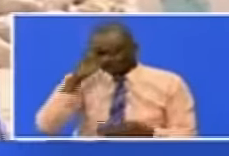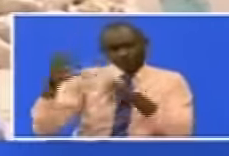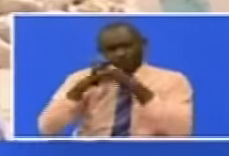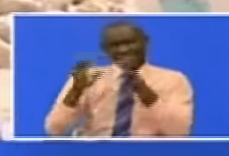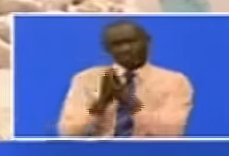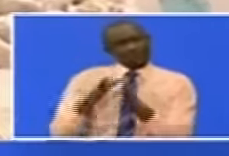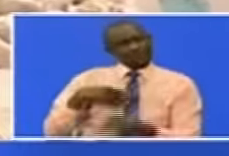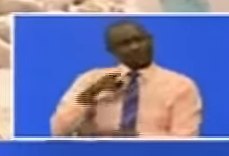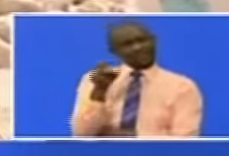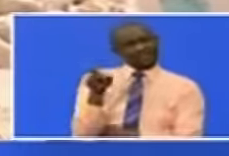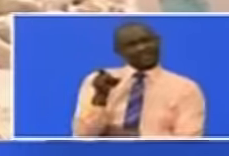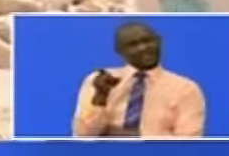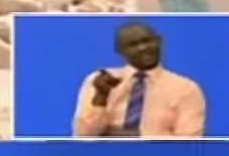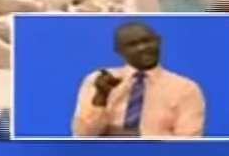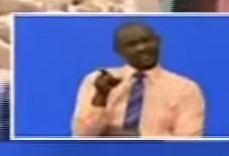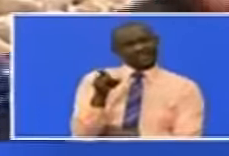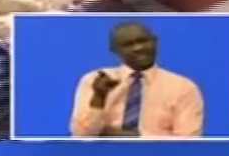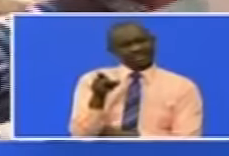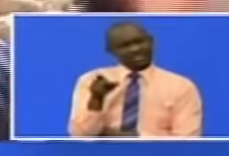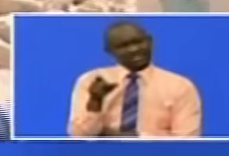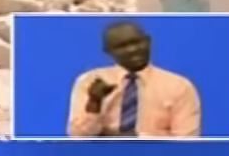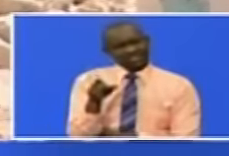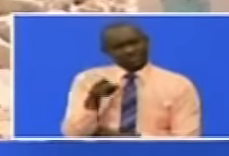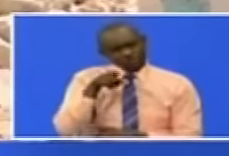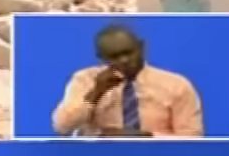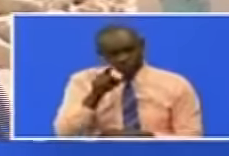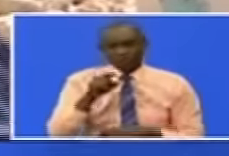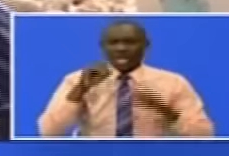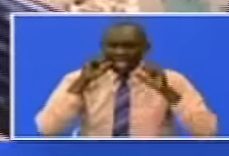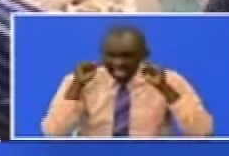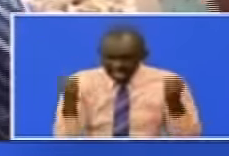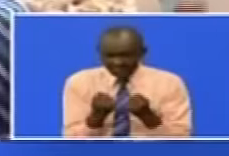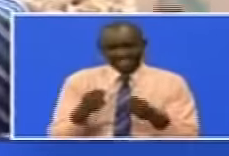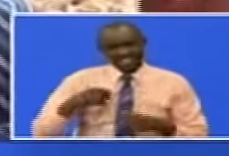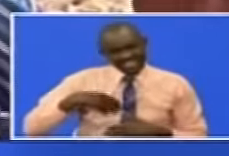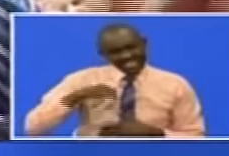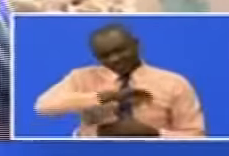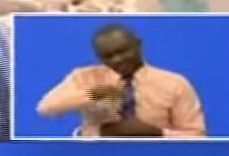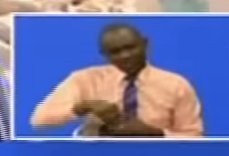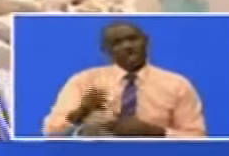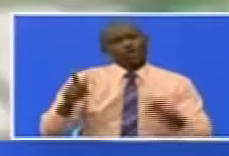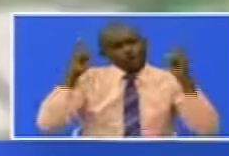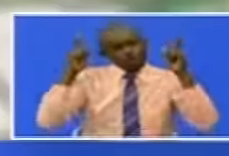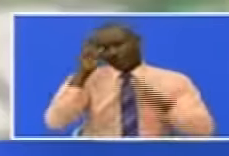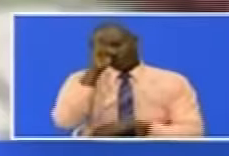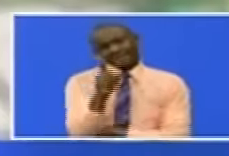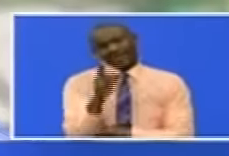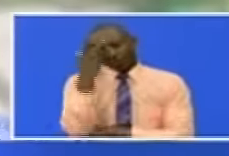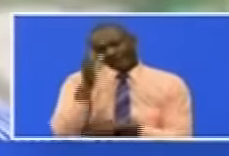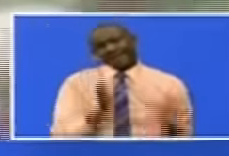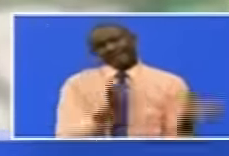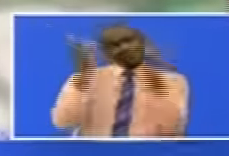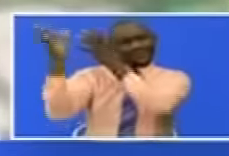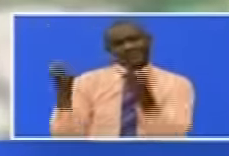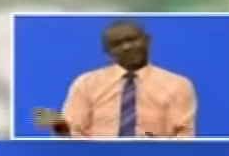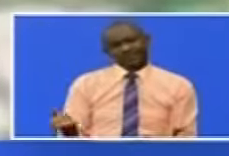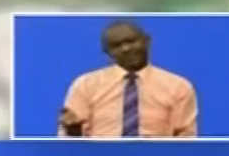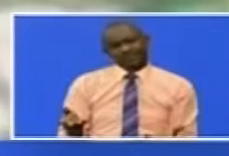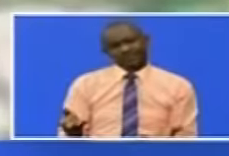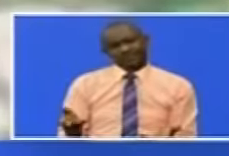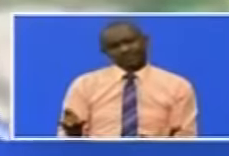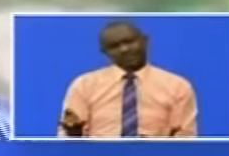yani raia, kupandisha pembe za ndovu kwenye lori la polisi? Notwithstanding that there were many